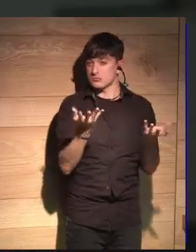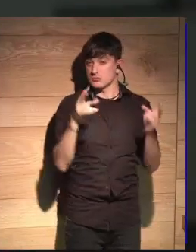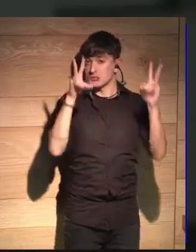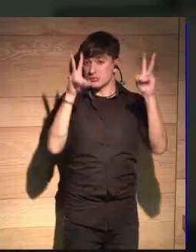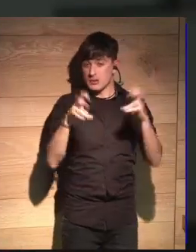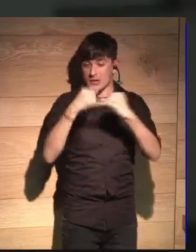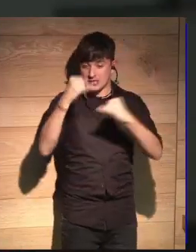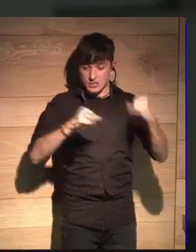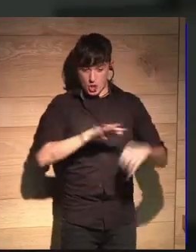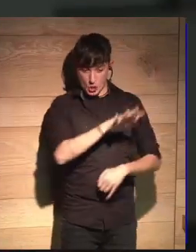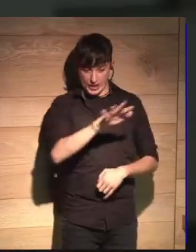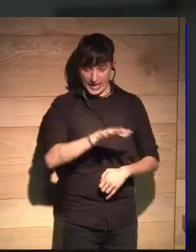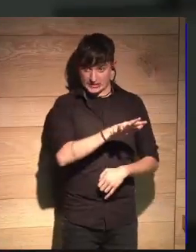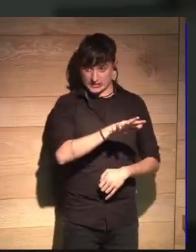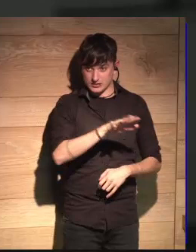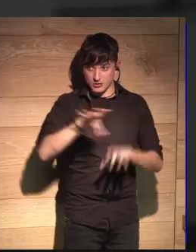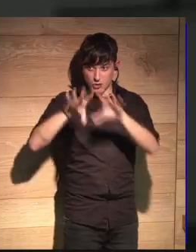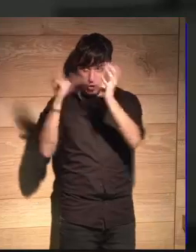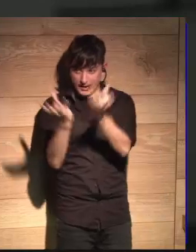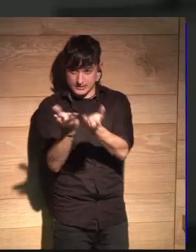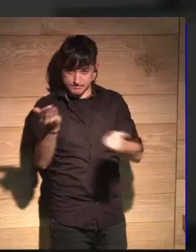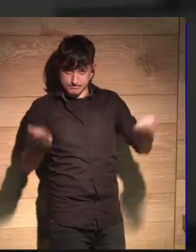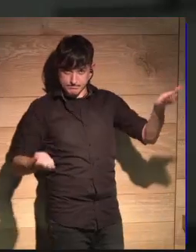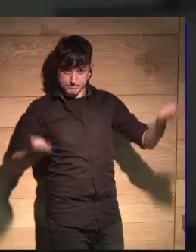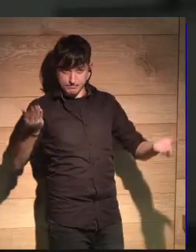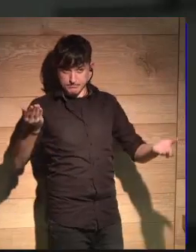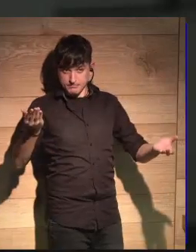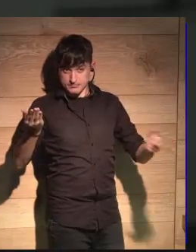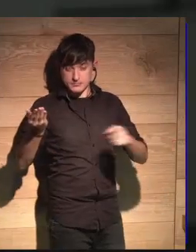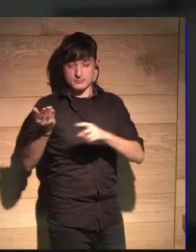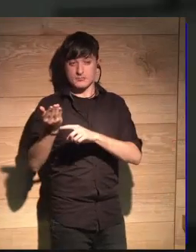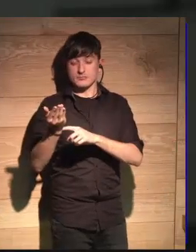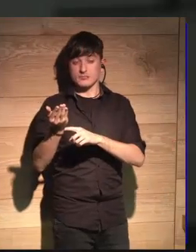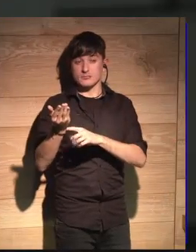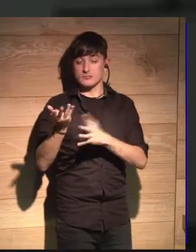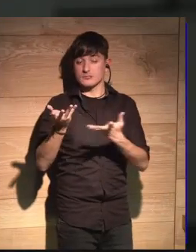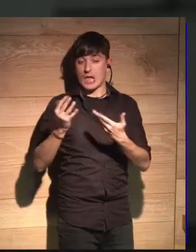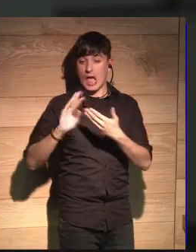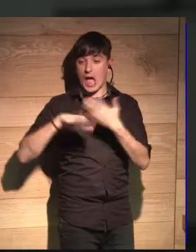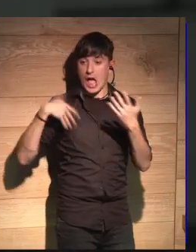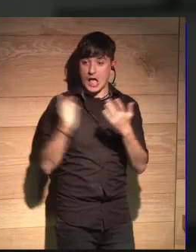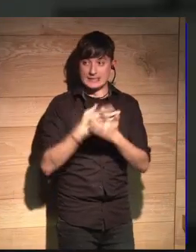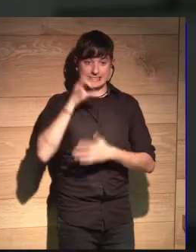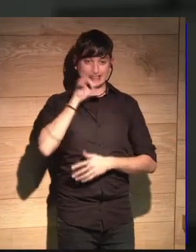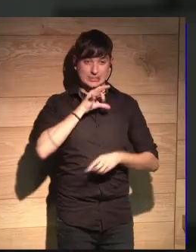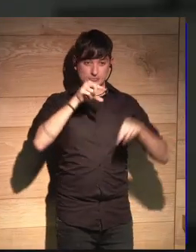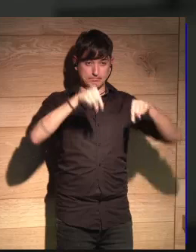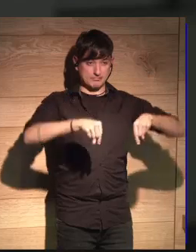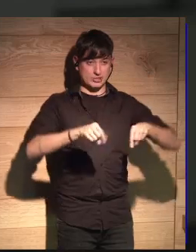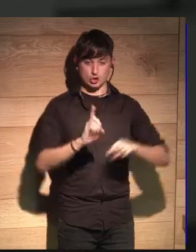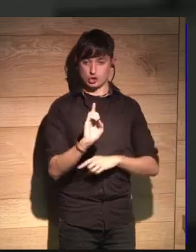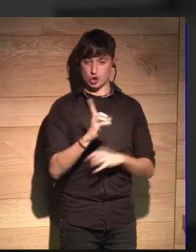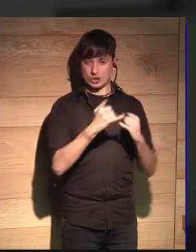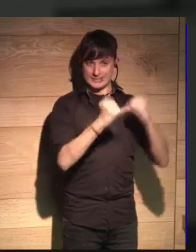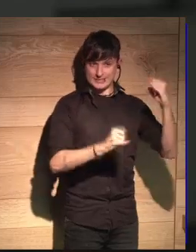crises, until this century, there were only local crises. There was never a global crisis